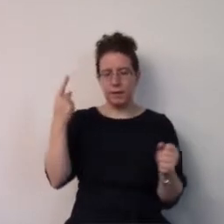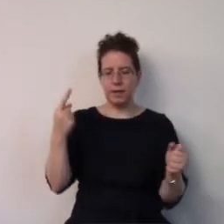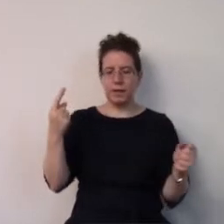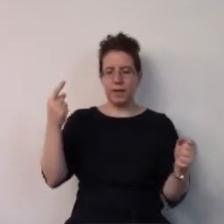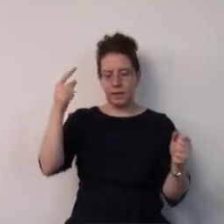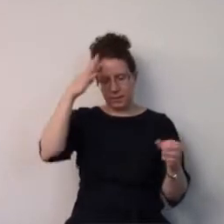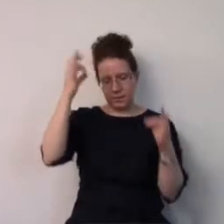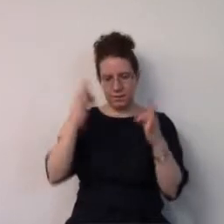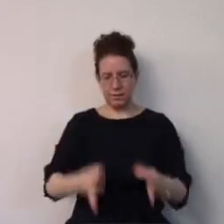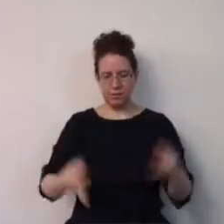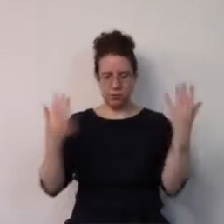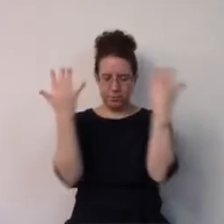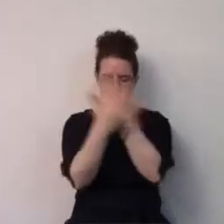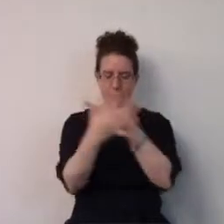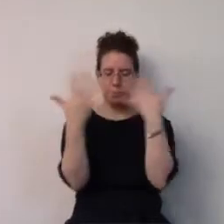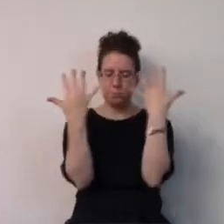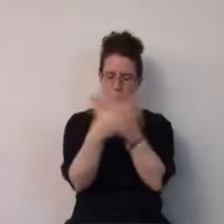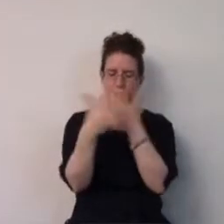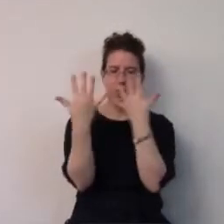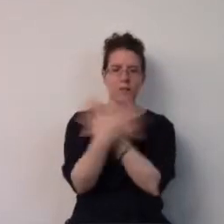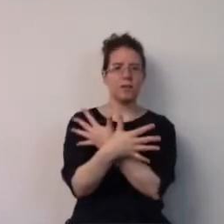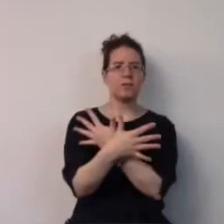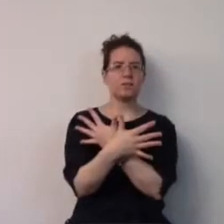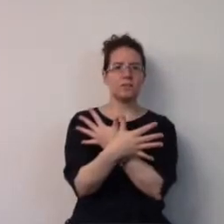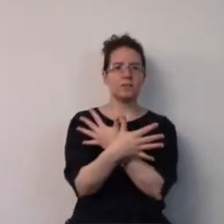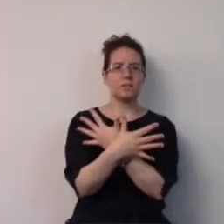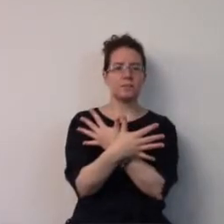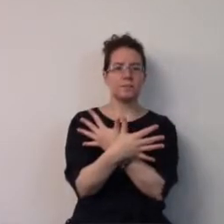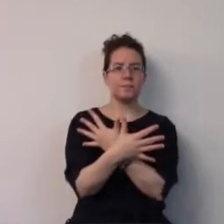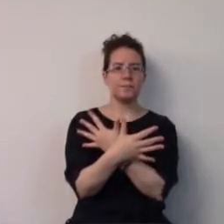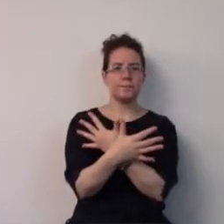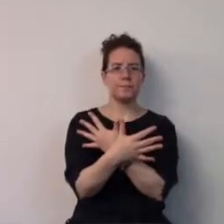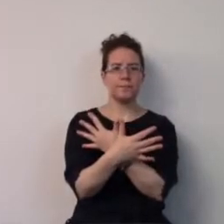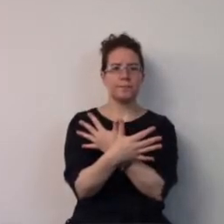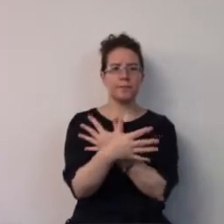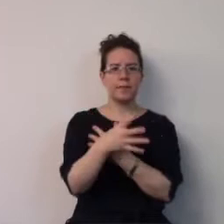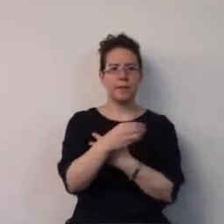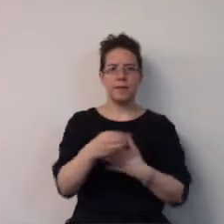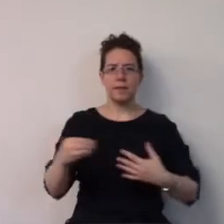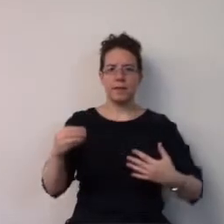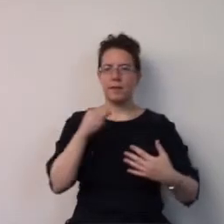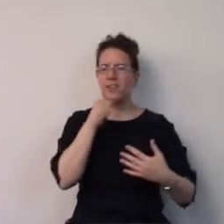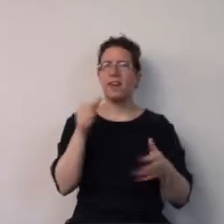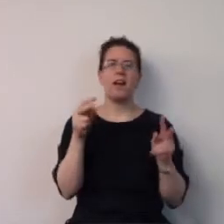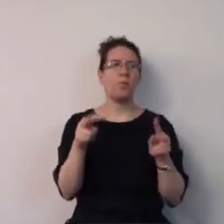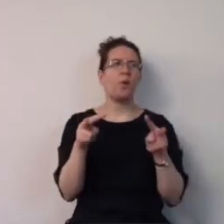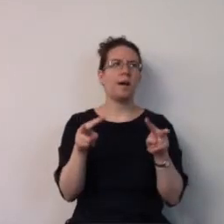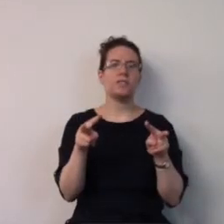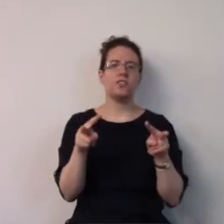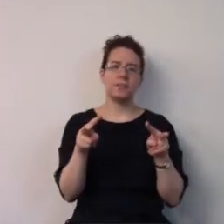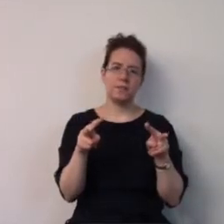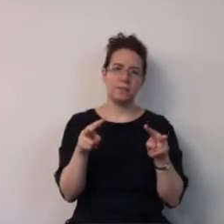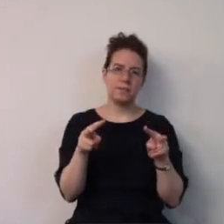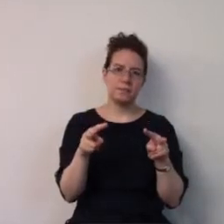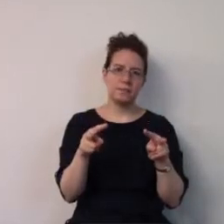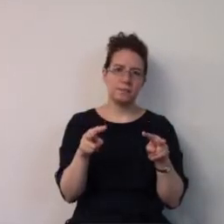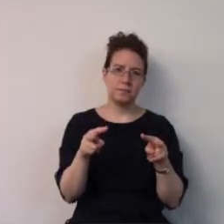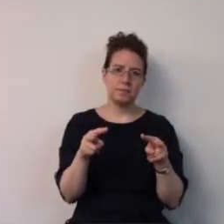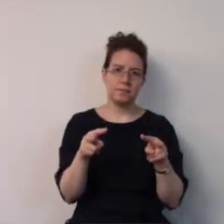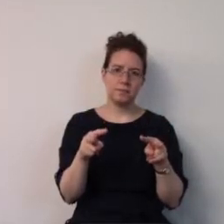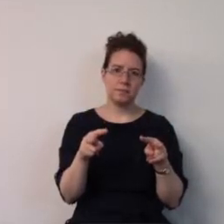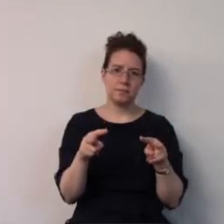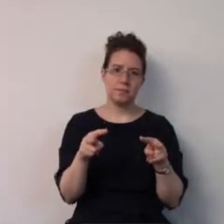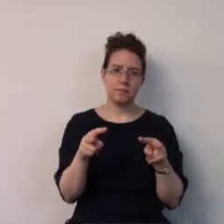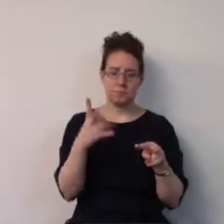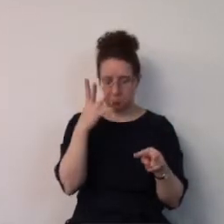does. Yeah. And they're not watching. Uh-huh. Okay. They're asleep spiritually.